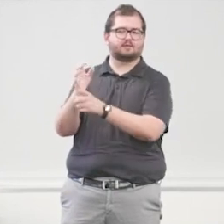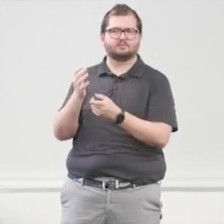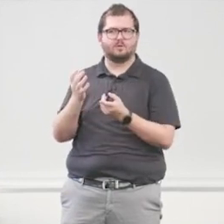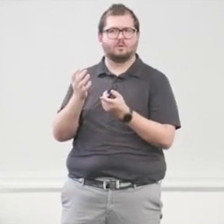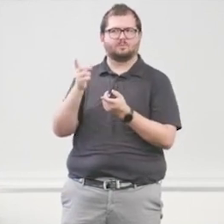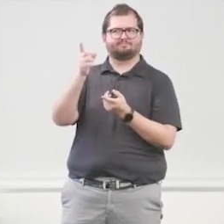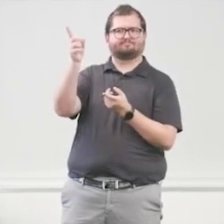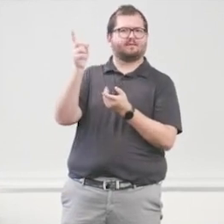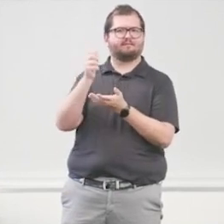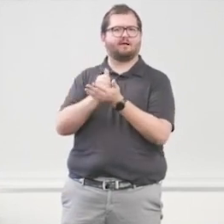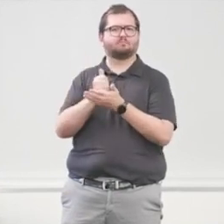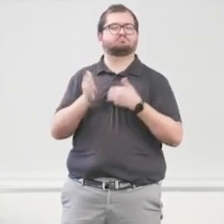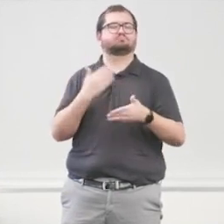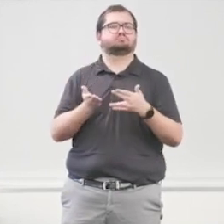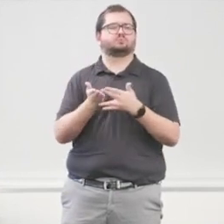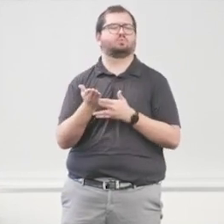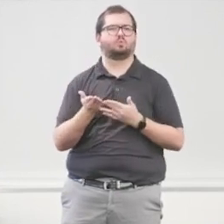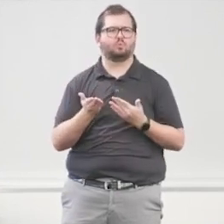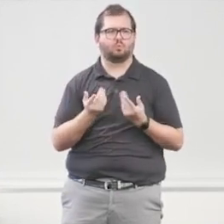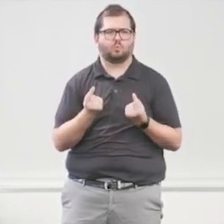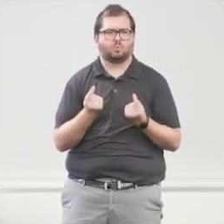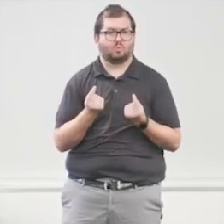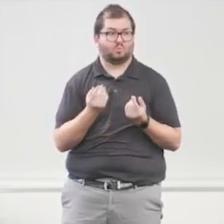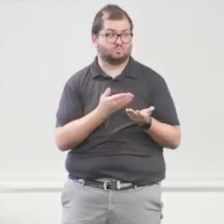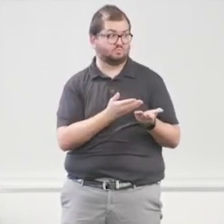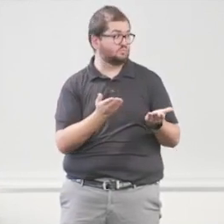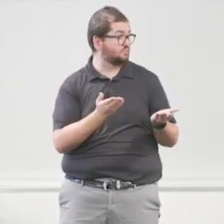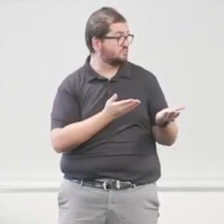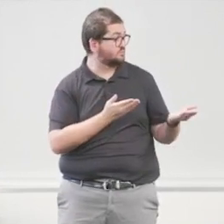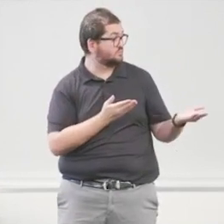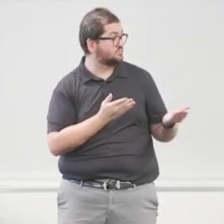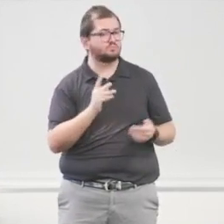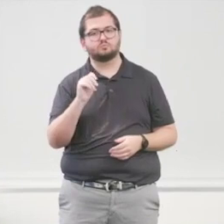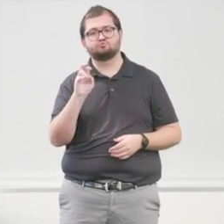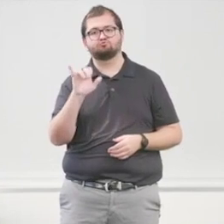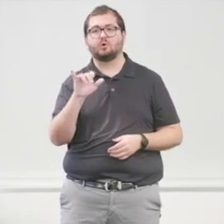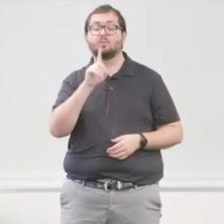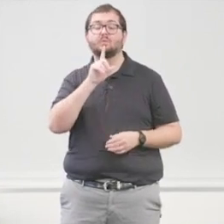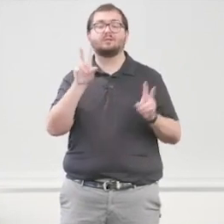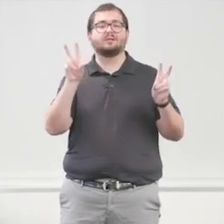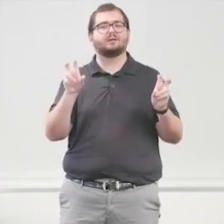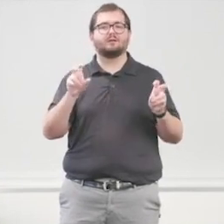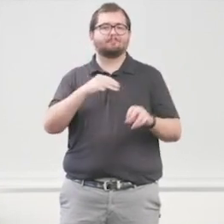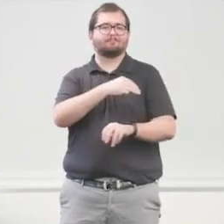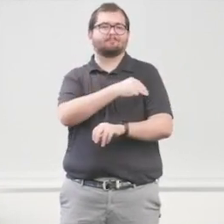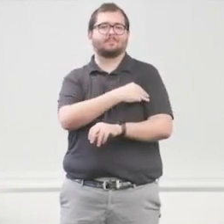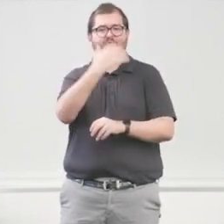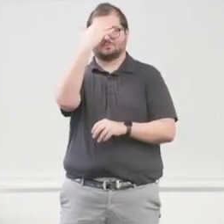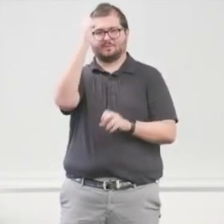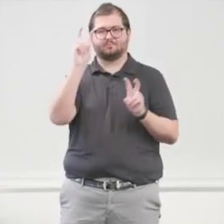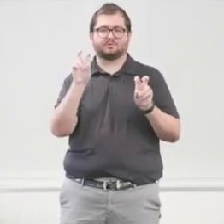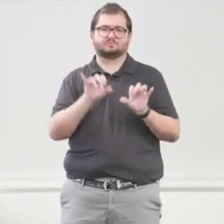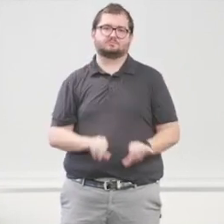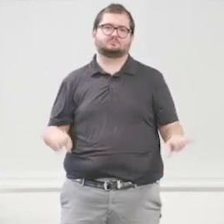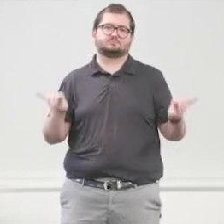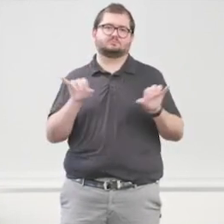get through it faster? Yeah, great question. Anyone want to take that one? Muscle memory, right? So